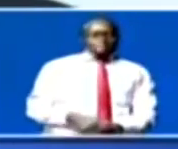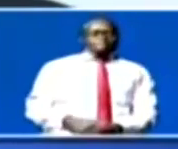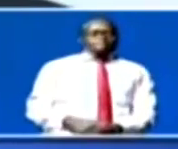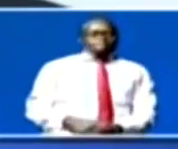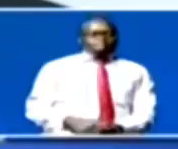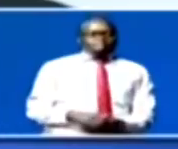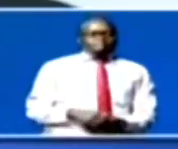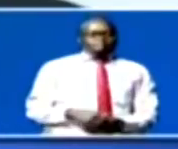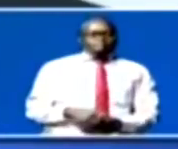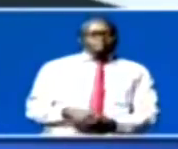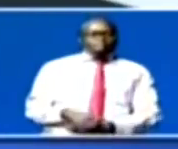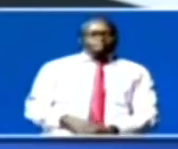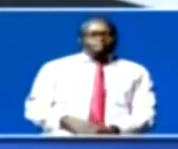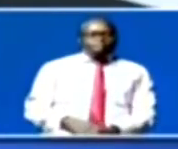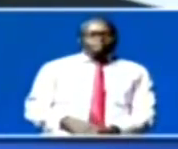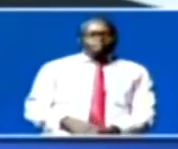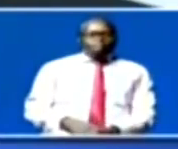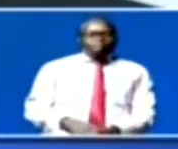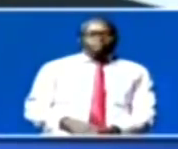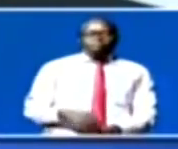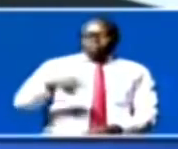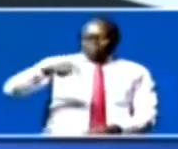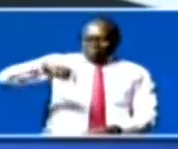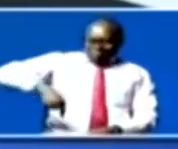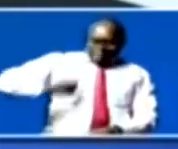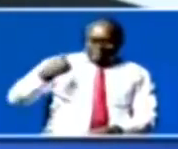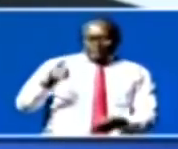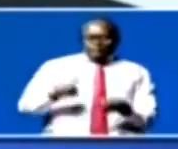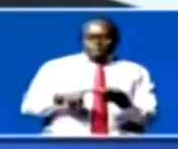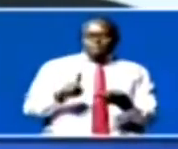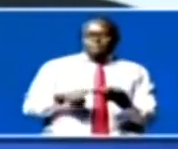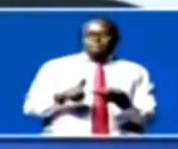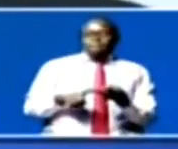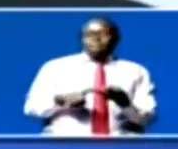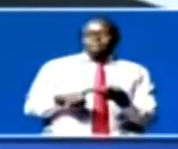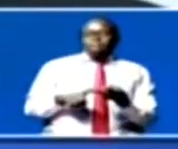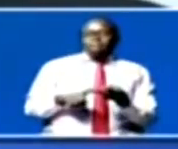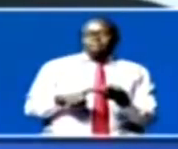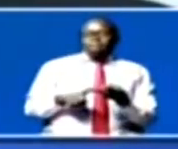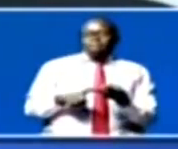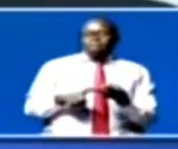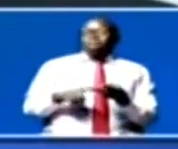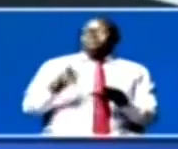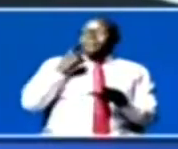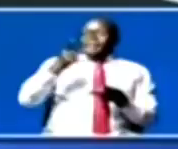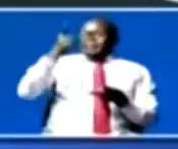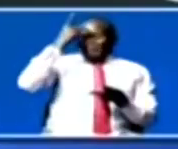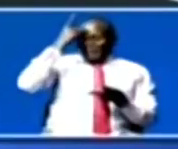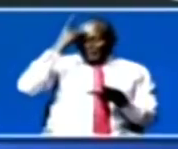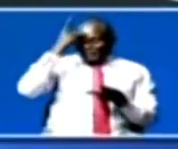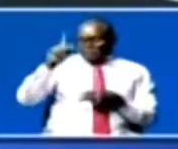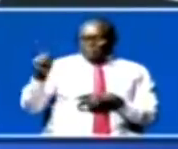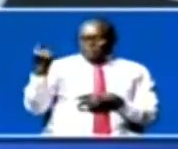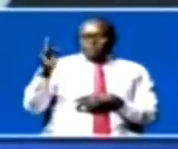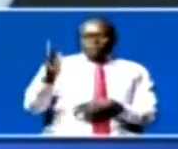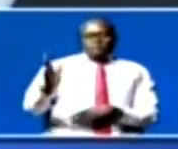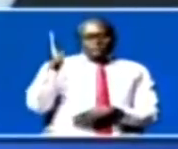least, on my own behalf and on behalf of the parents in the Ministry of